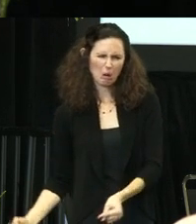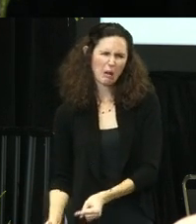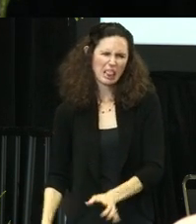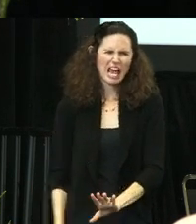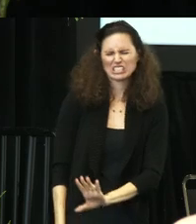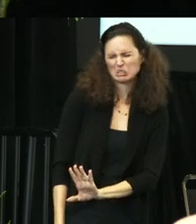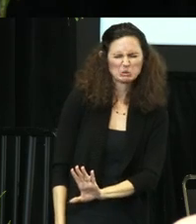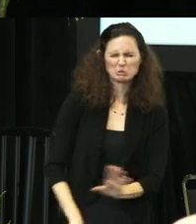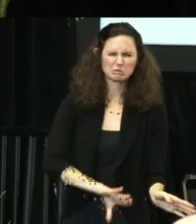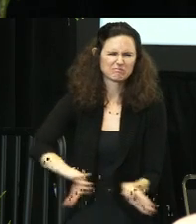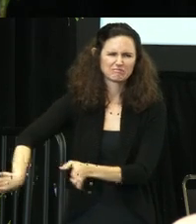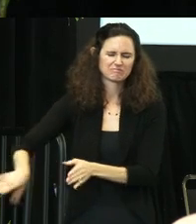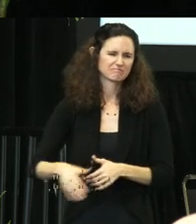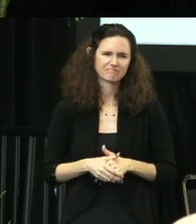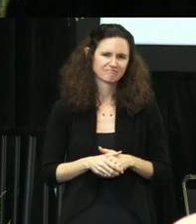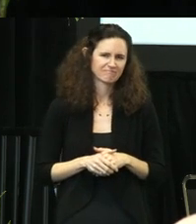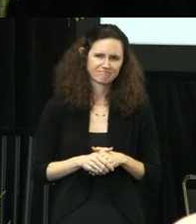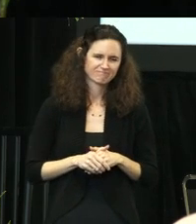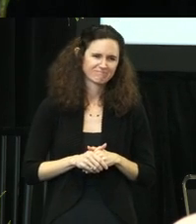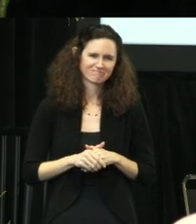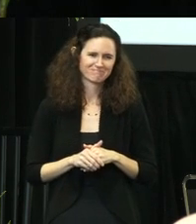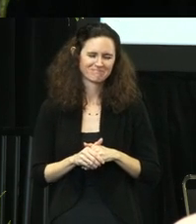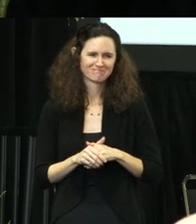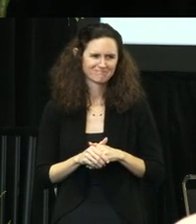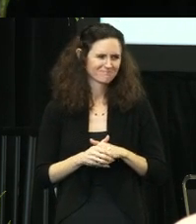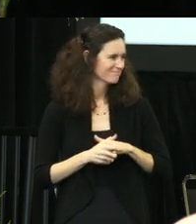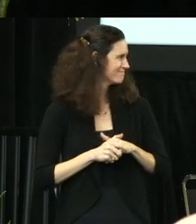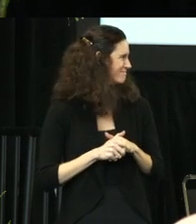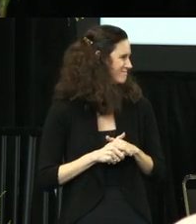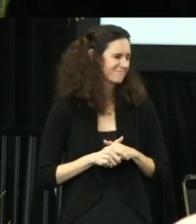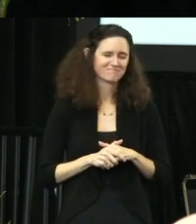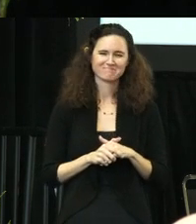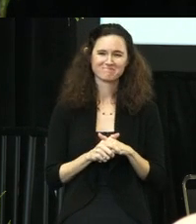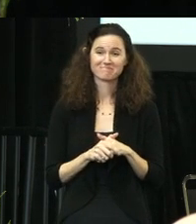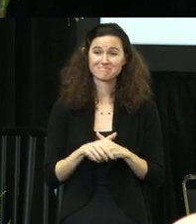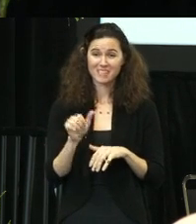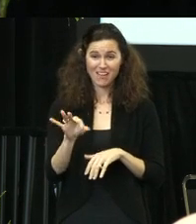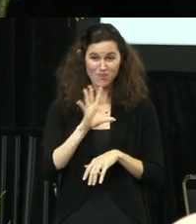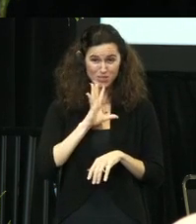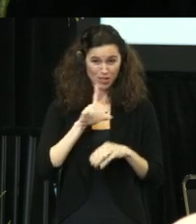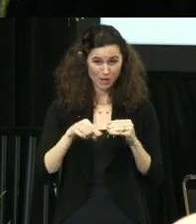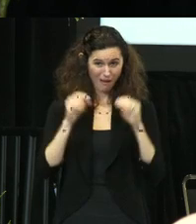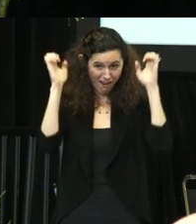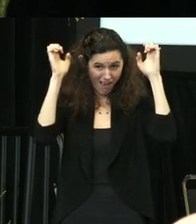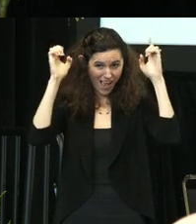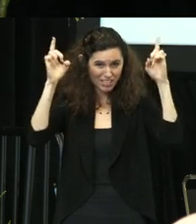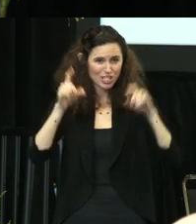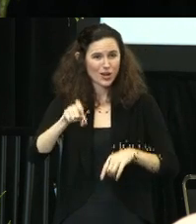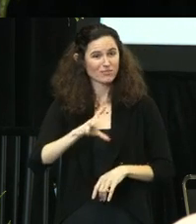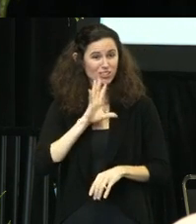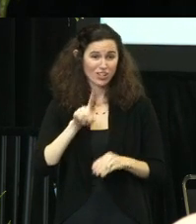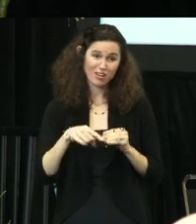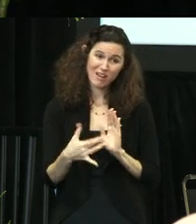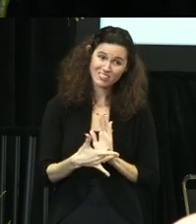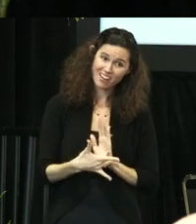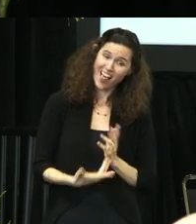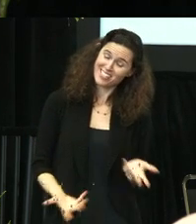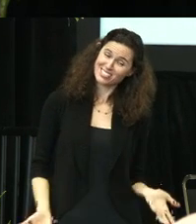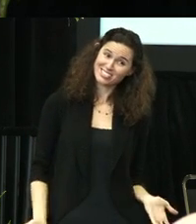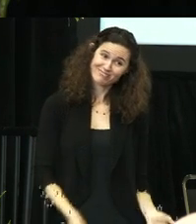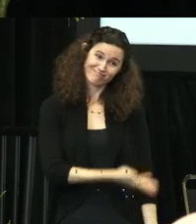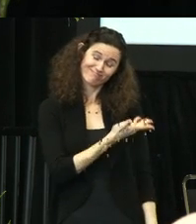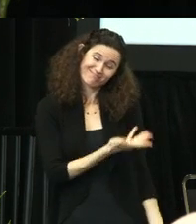decided not to go with that one. And then, if you're going to talk about education, you've got to talk about technology, but